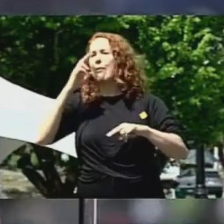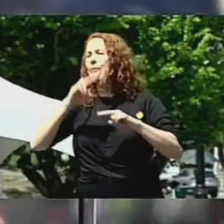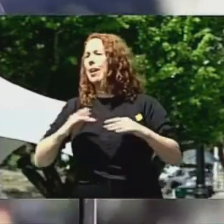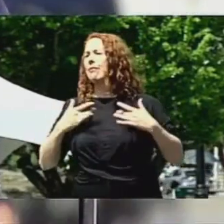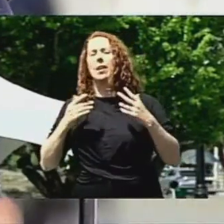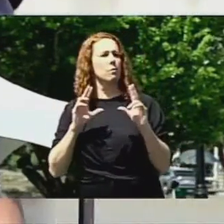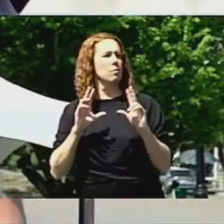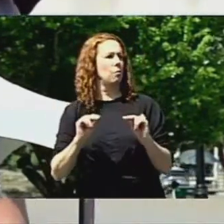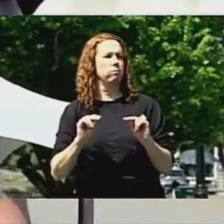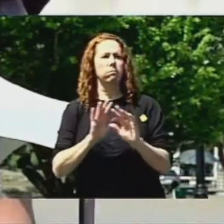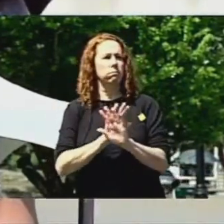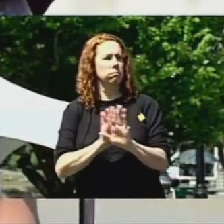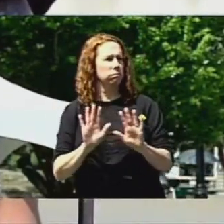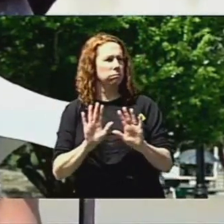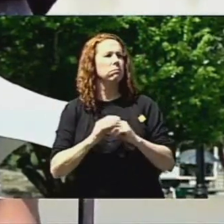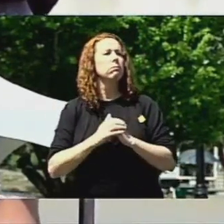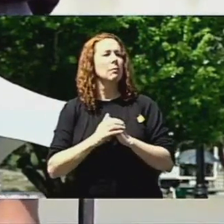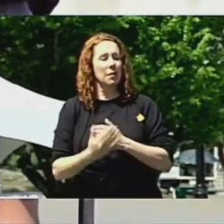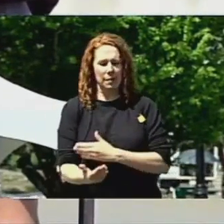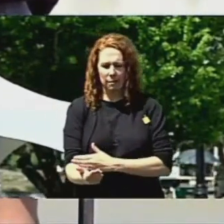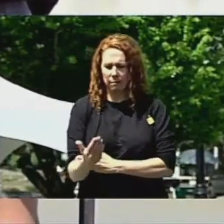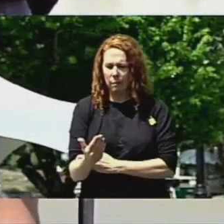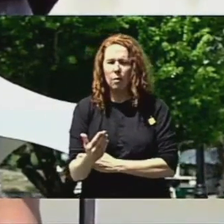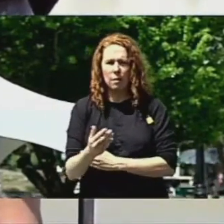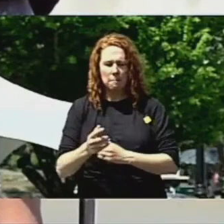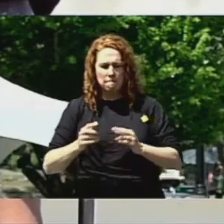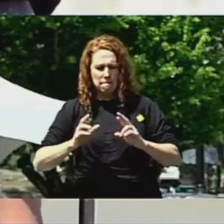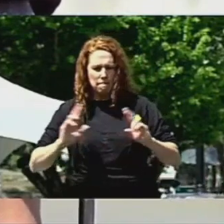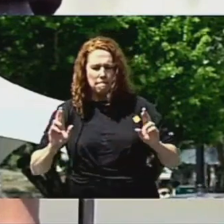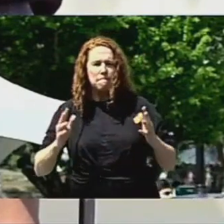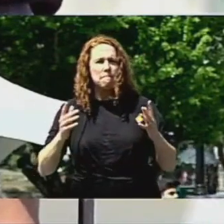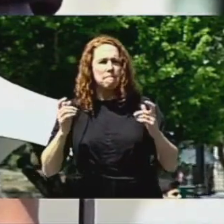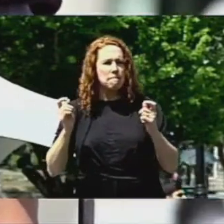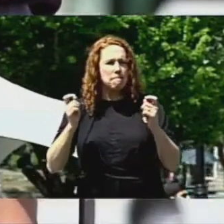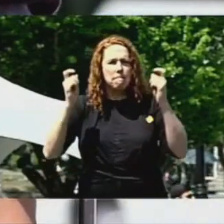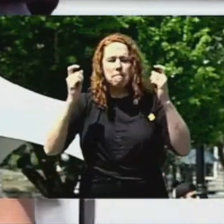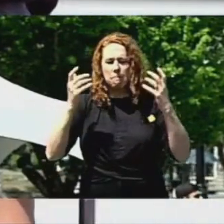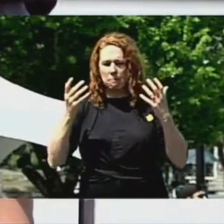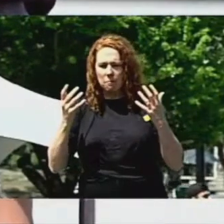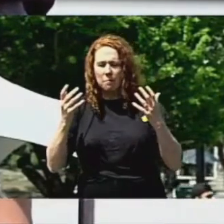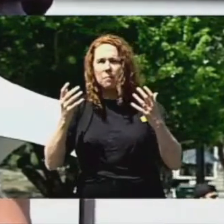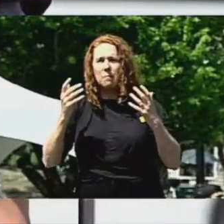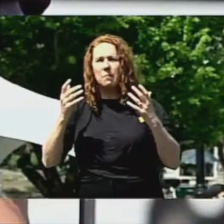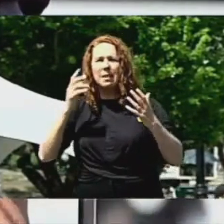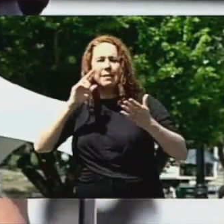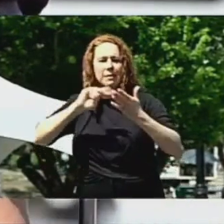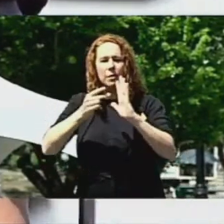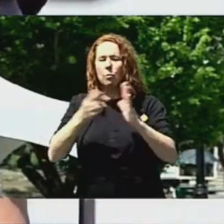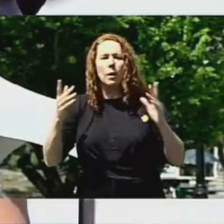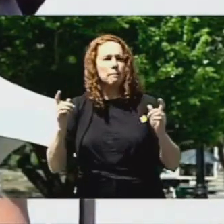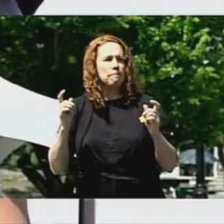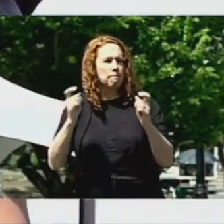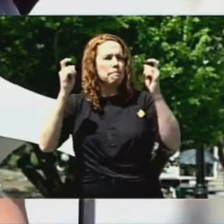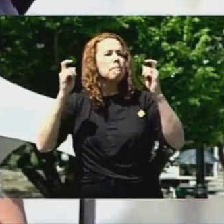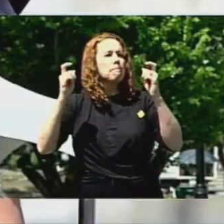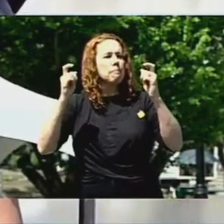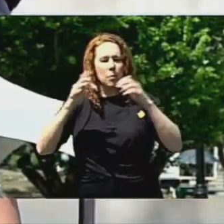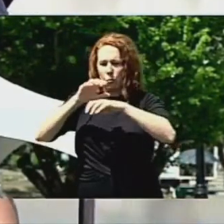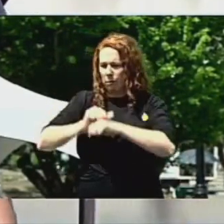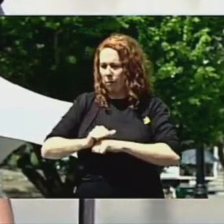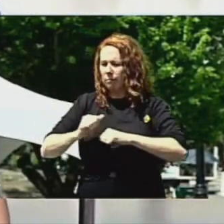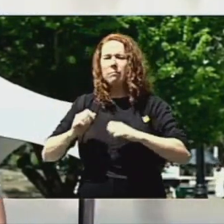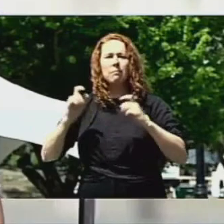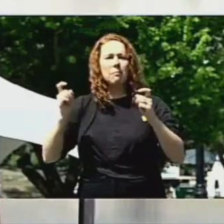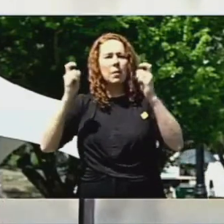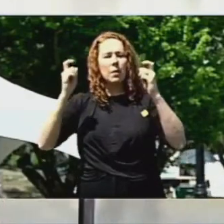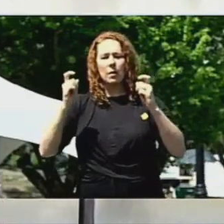However, we grounded ourselves early in the morning in the intentions of ceremony and